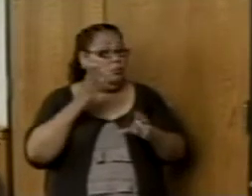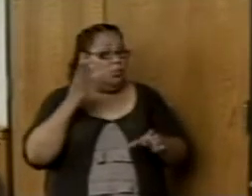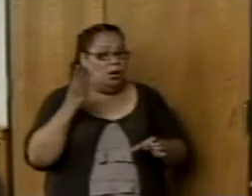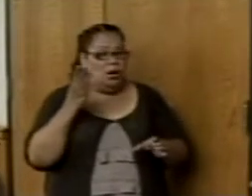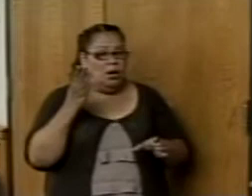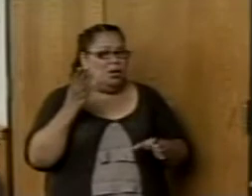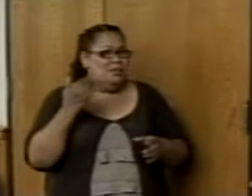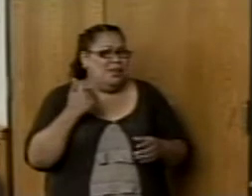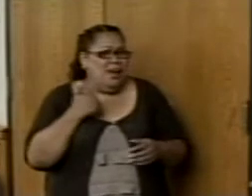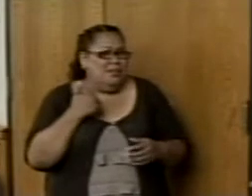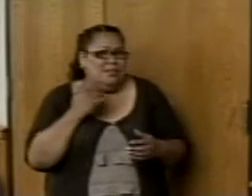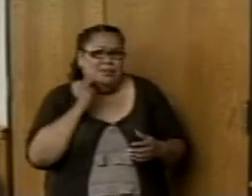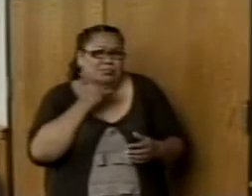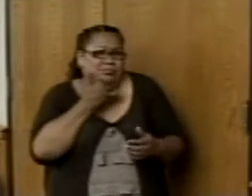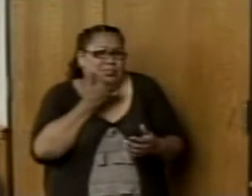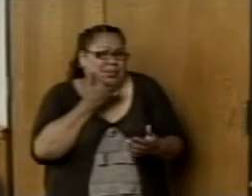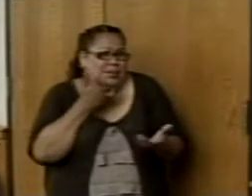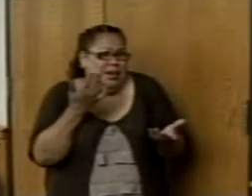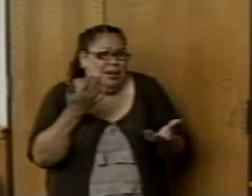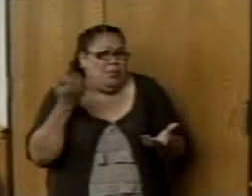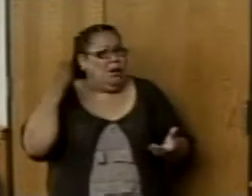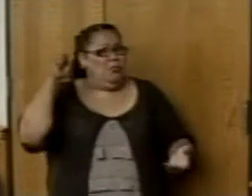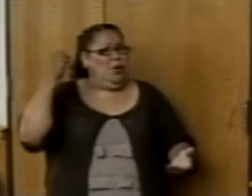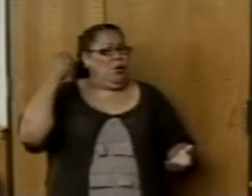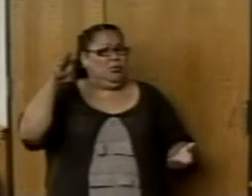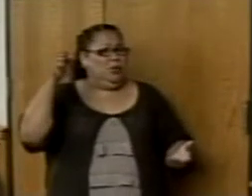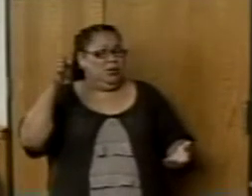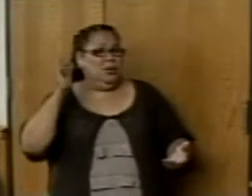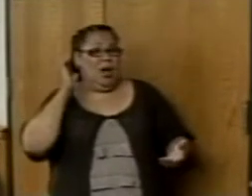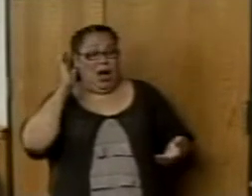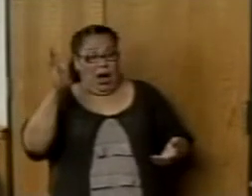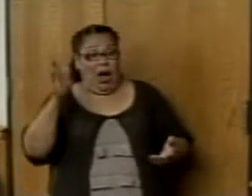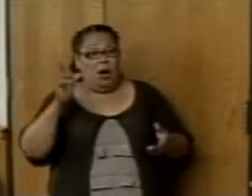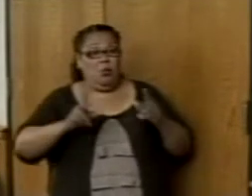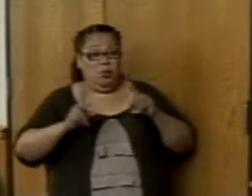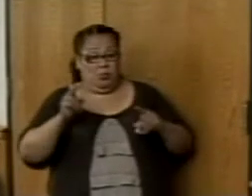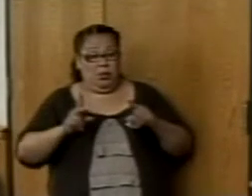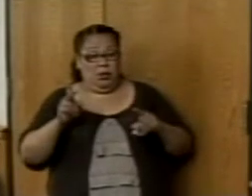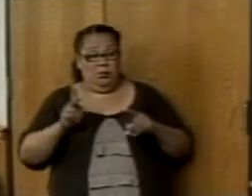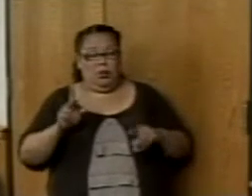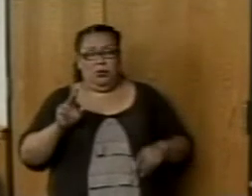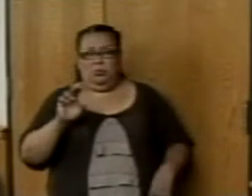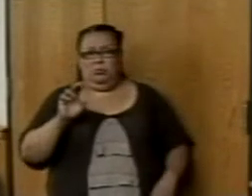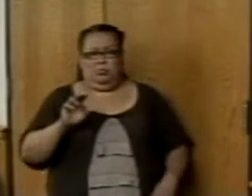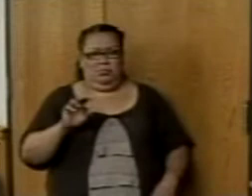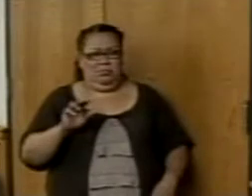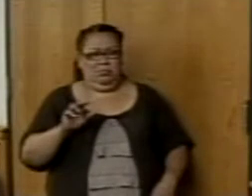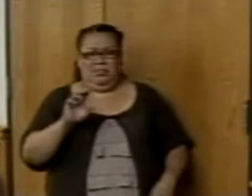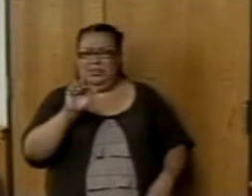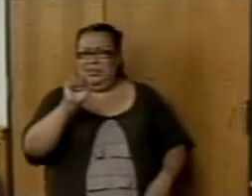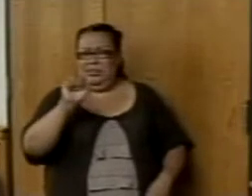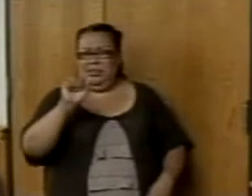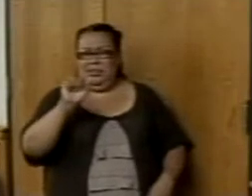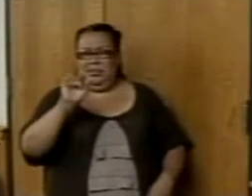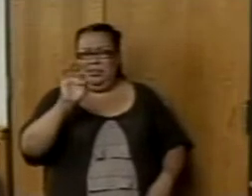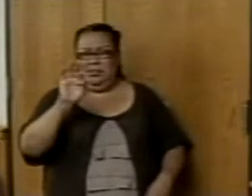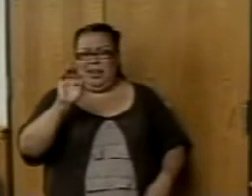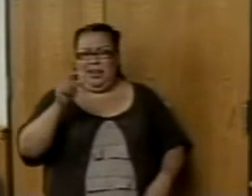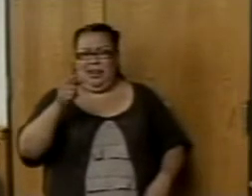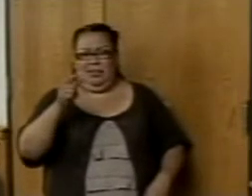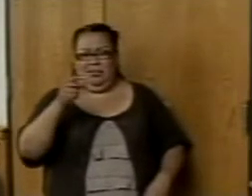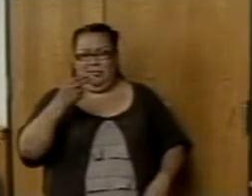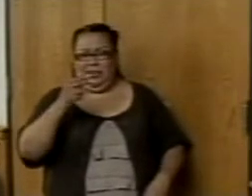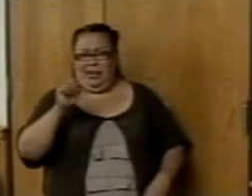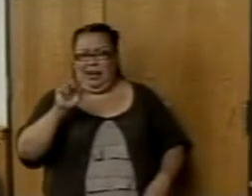of illegality by protesting. I would submit that there are people in Afghanistan and have fought all over this world for the